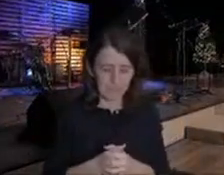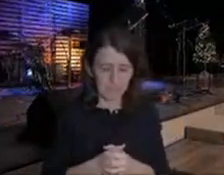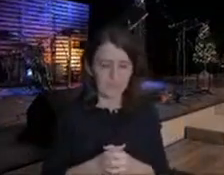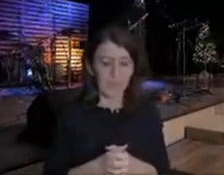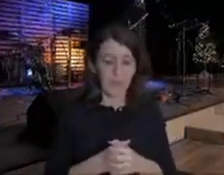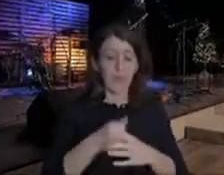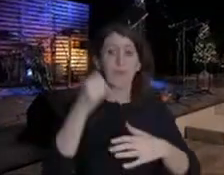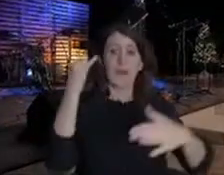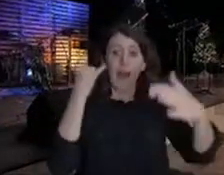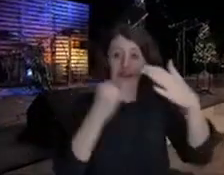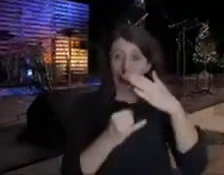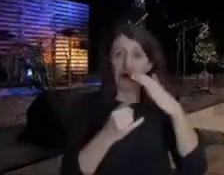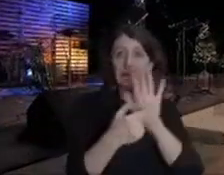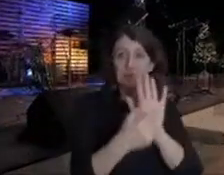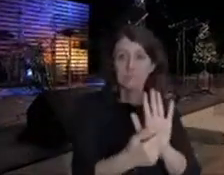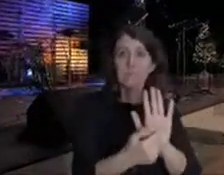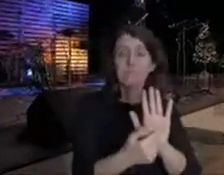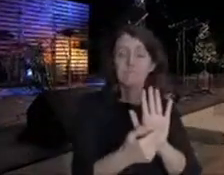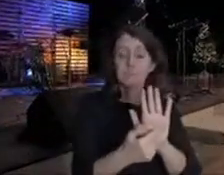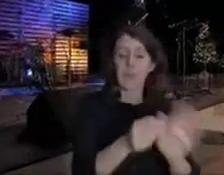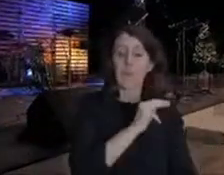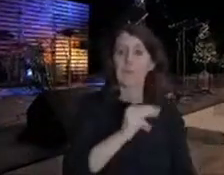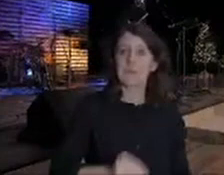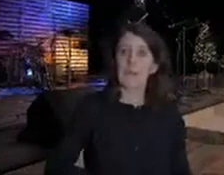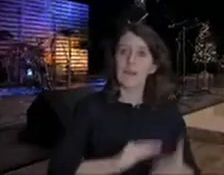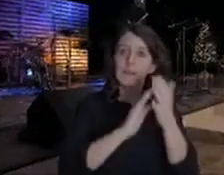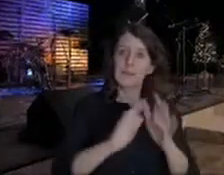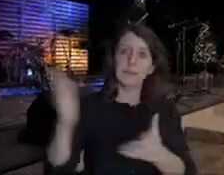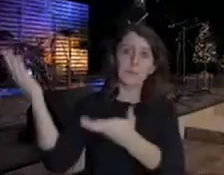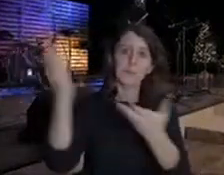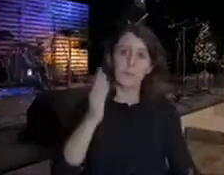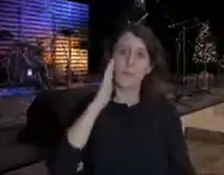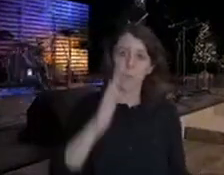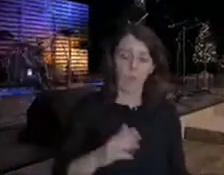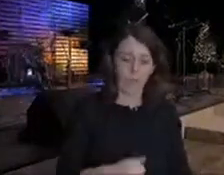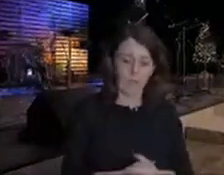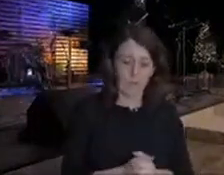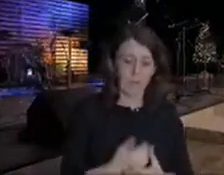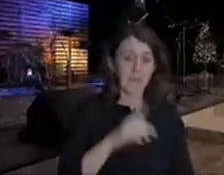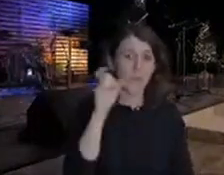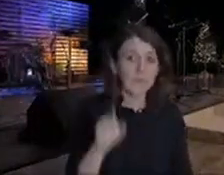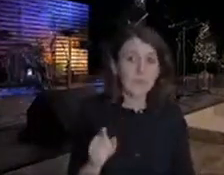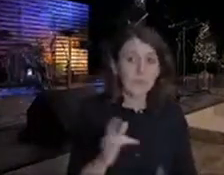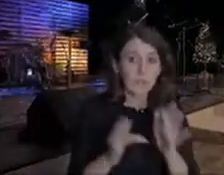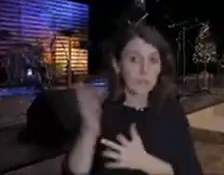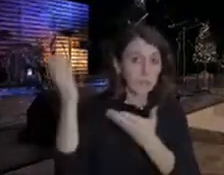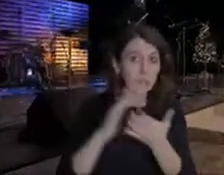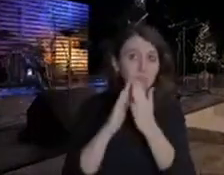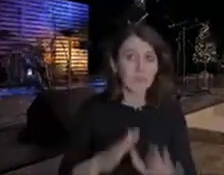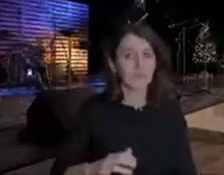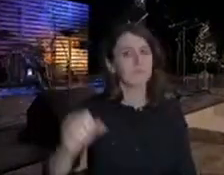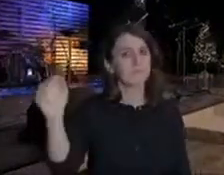But Isaiah says that the Messiah will bring peace. So here's the question. Does Jesus bring peace?